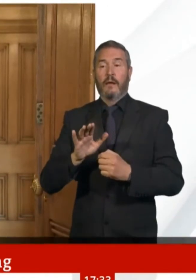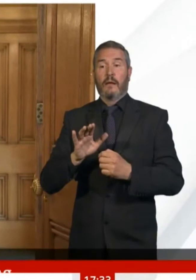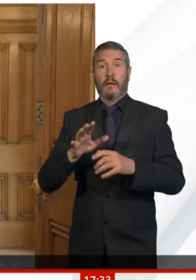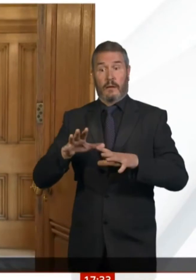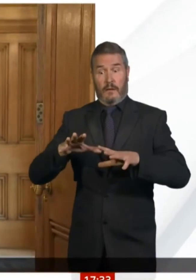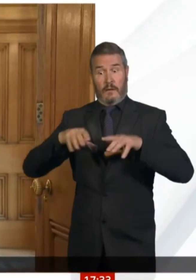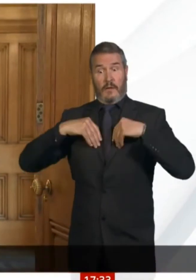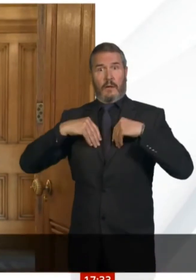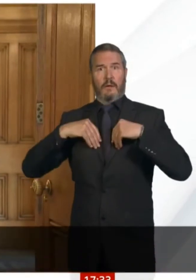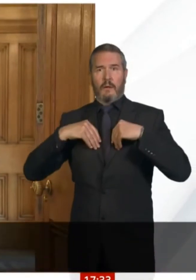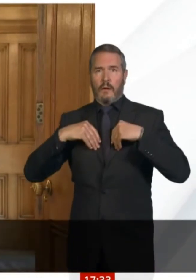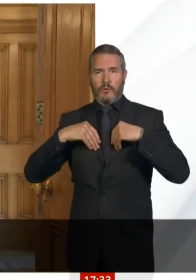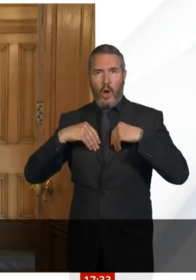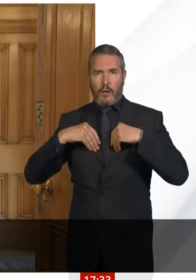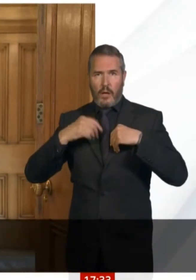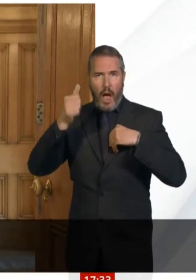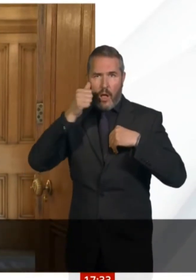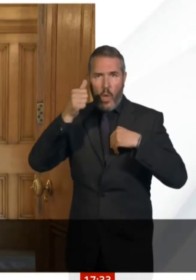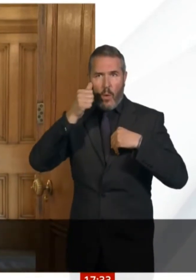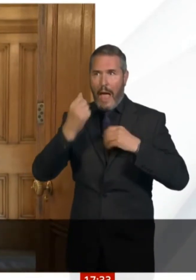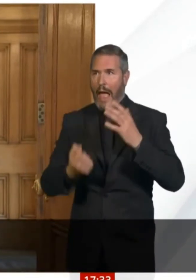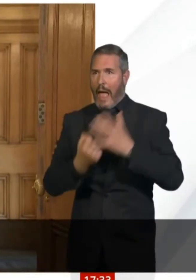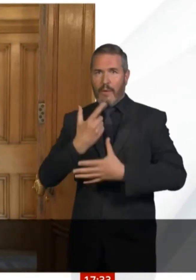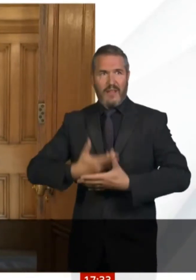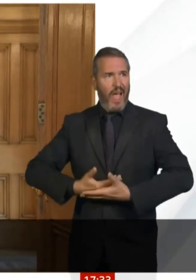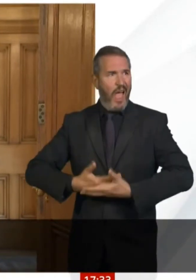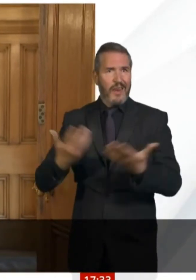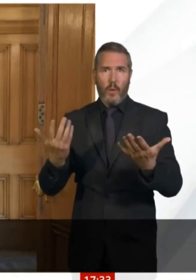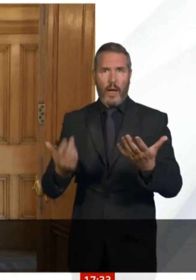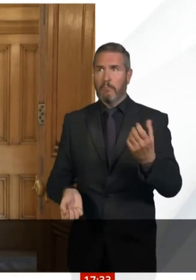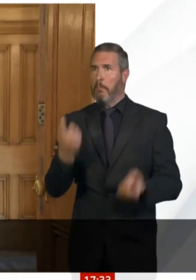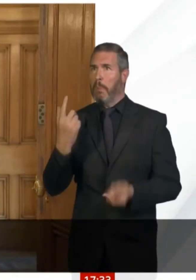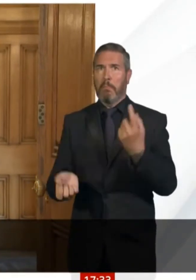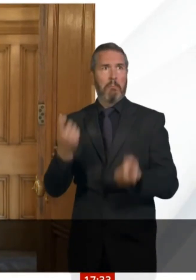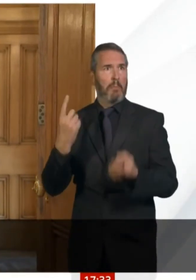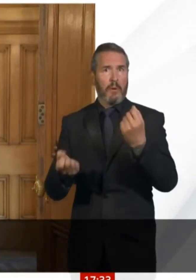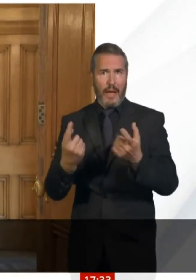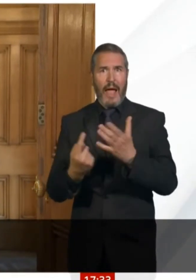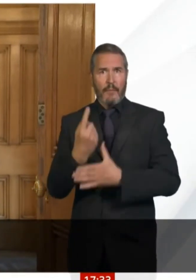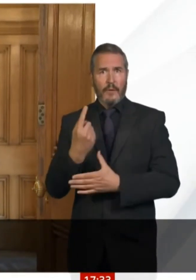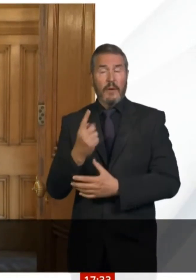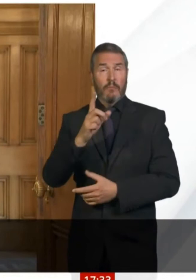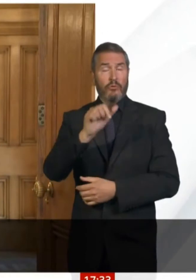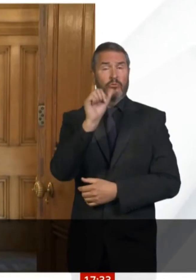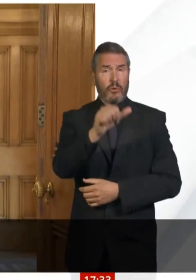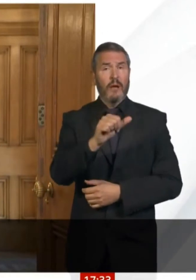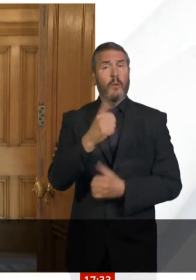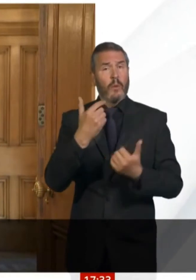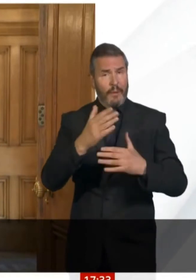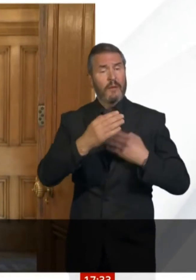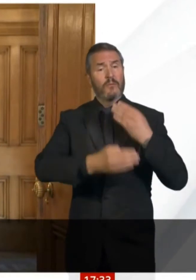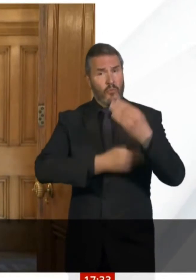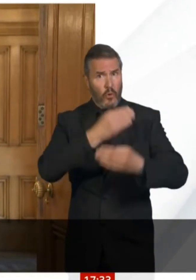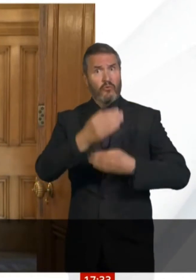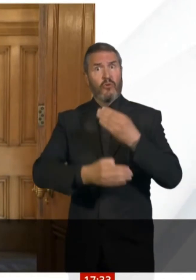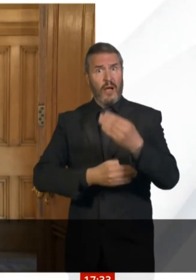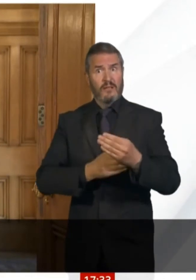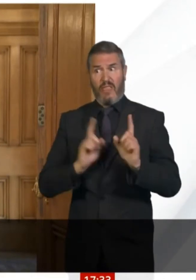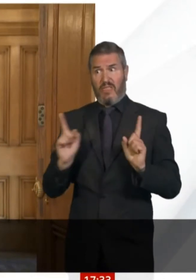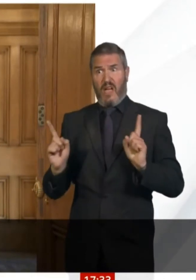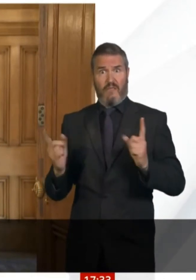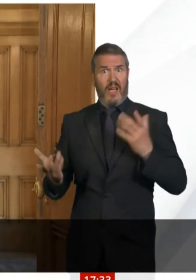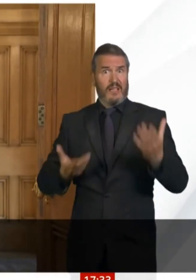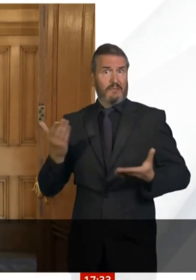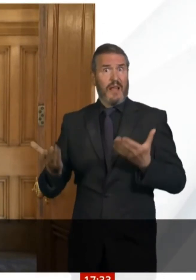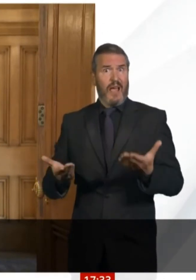uniform, consistent way. And so you're absolutely right. We've made progress. I think Patrick and Chris have set that out.